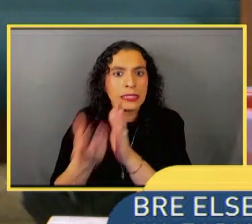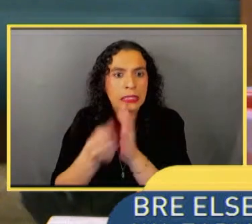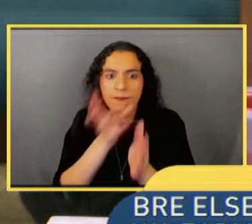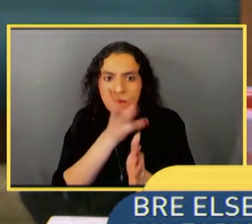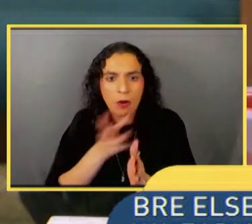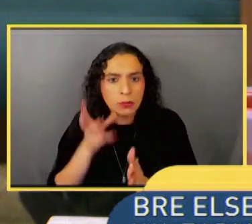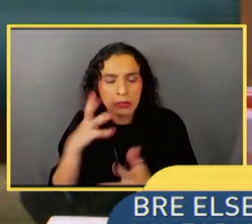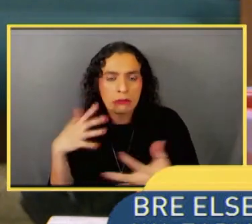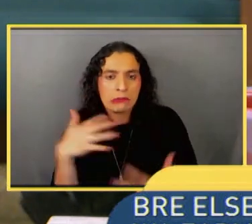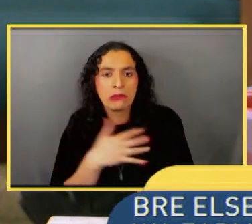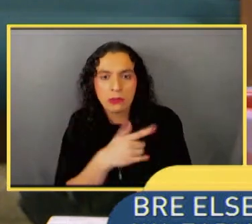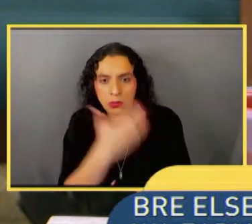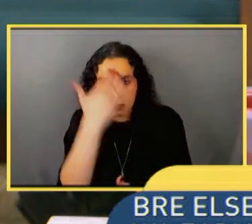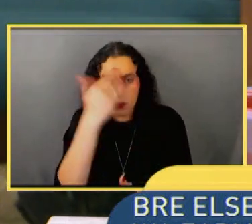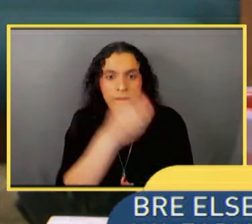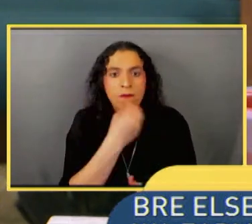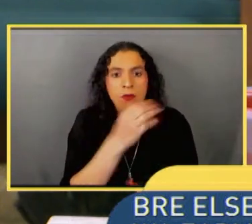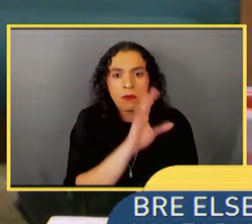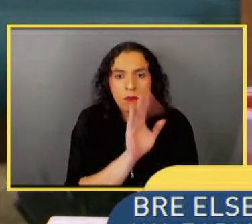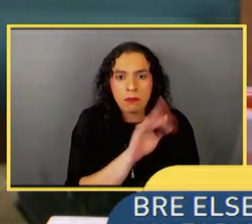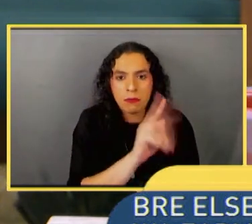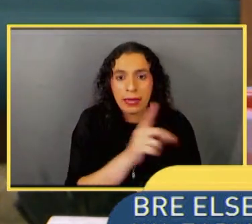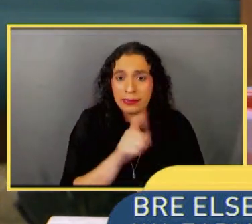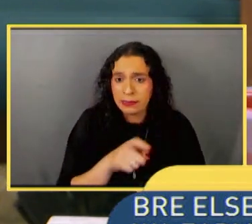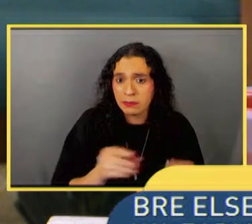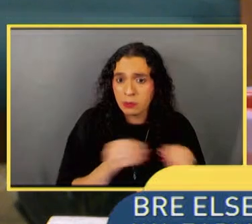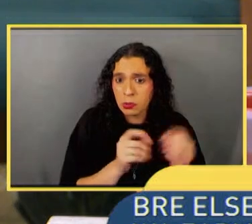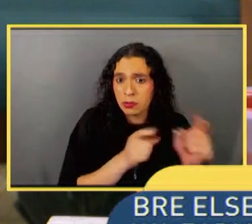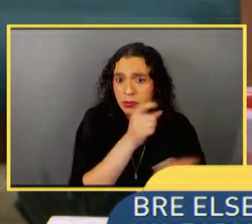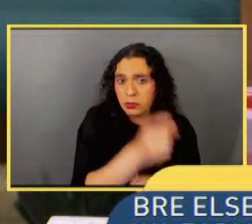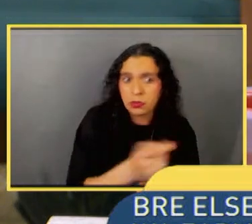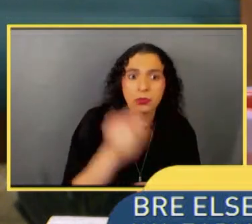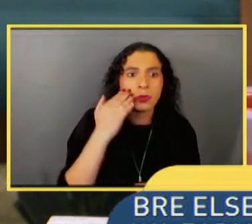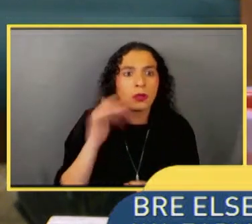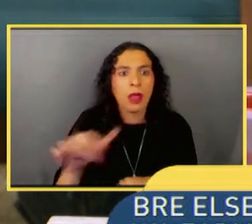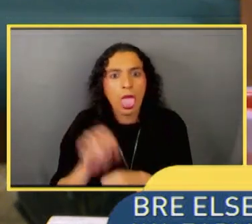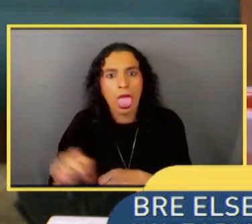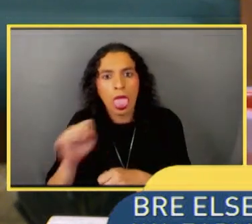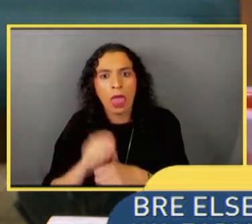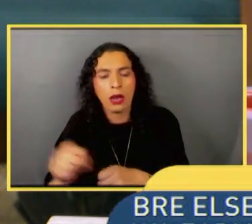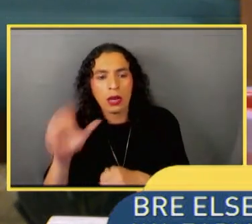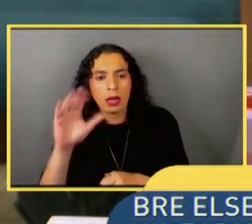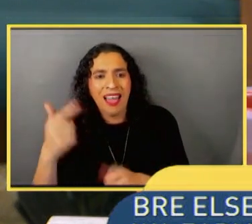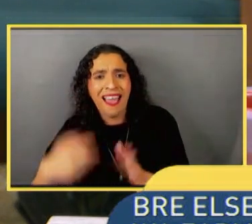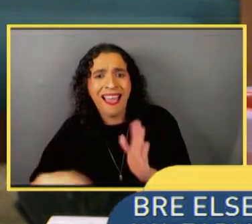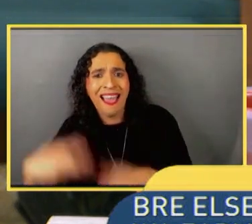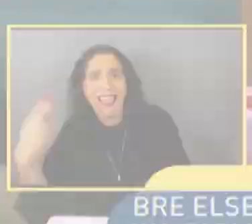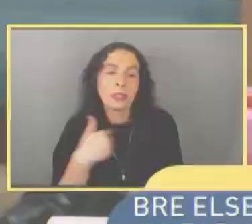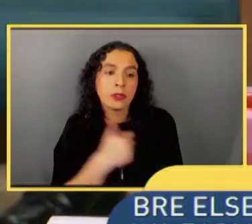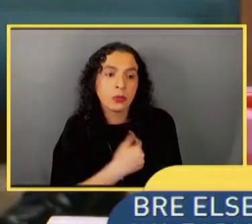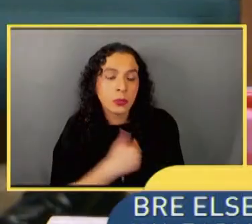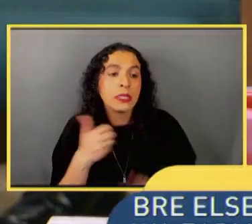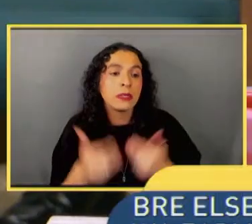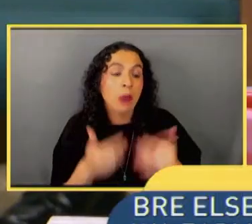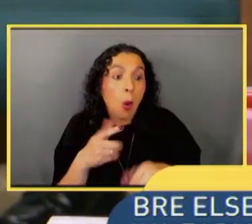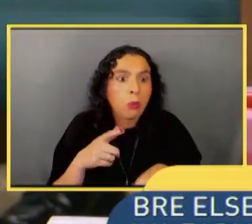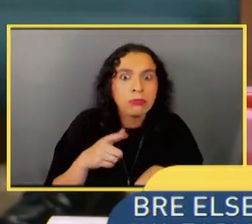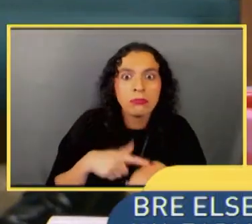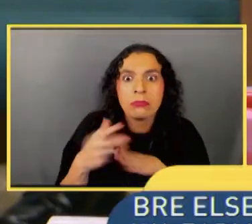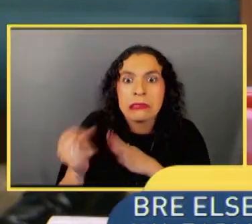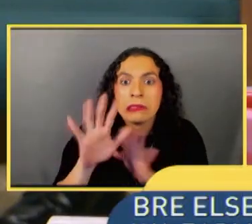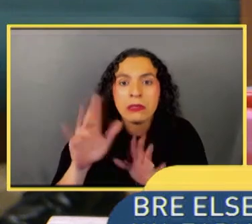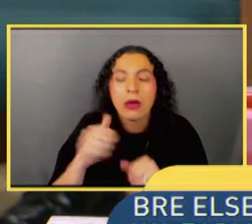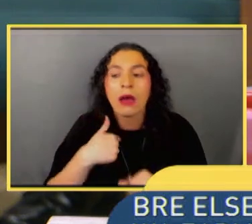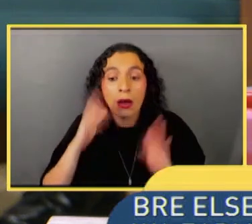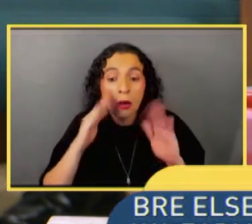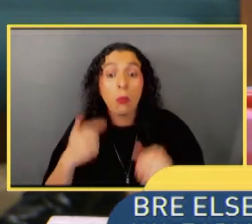more donations. We know that labor costs are high for agriculture and food costs are too high for consumers. I would hope that we actually kind